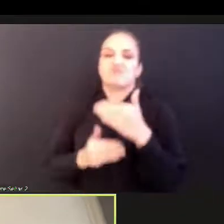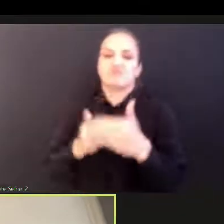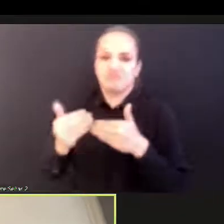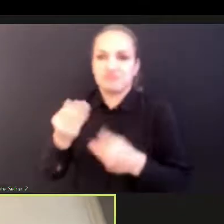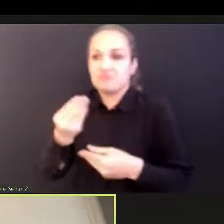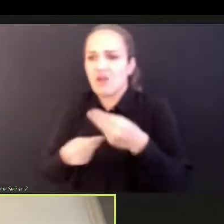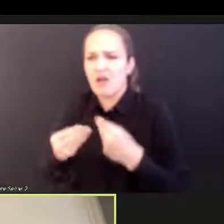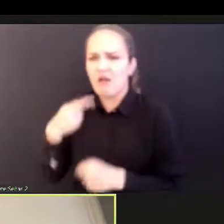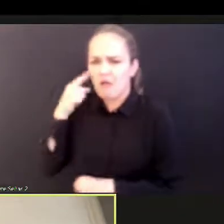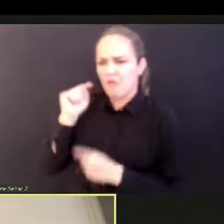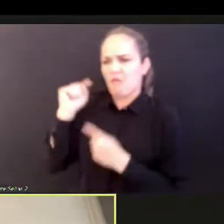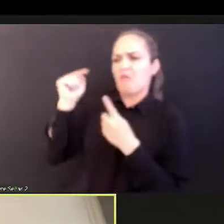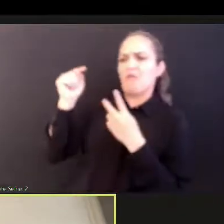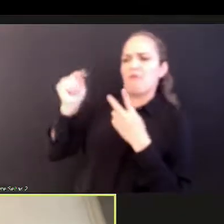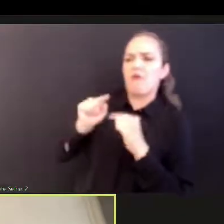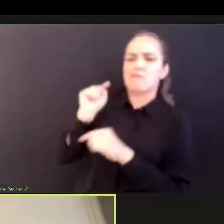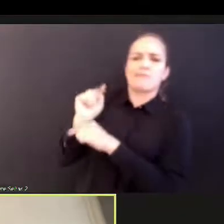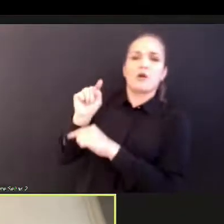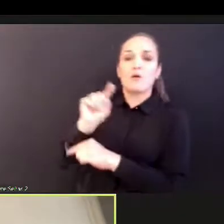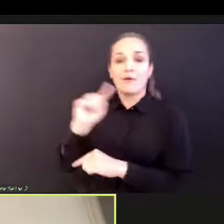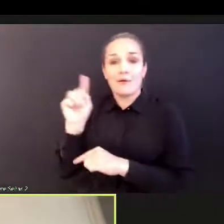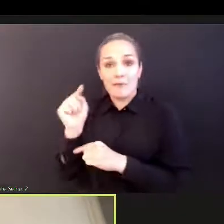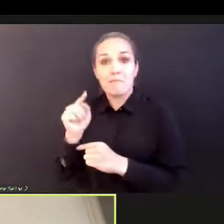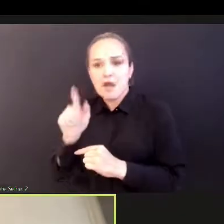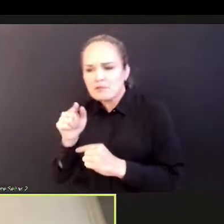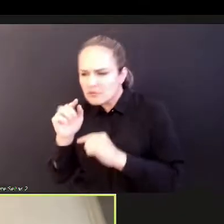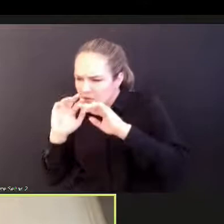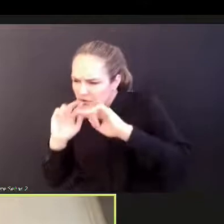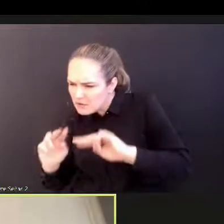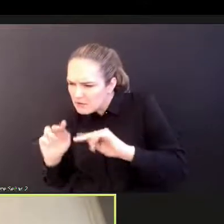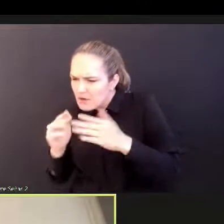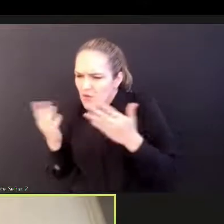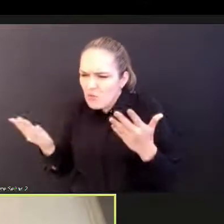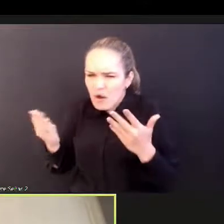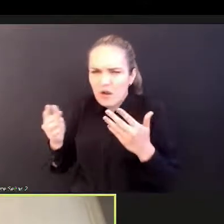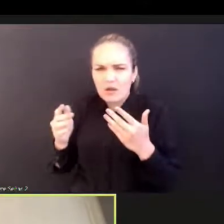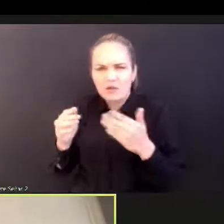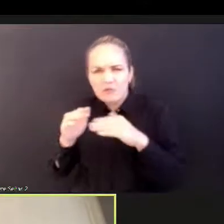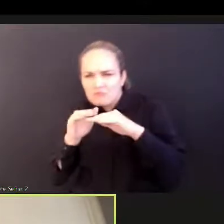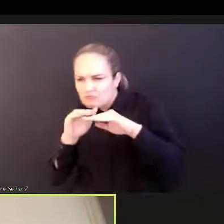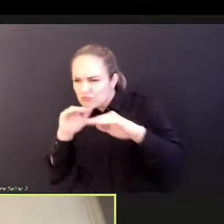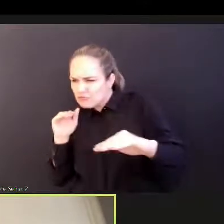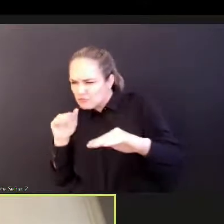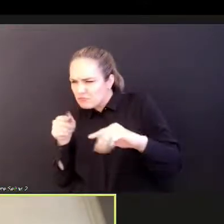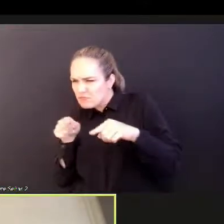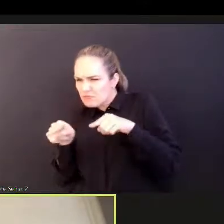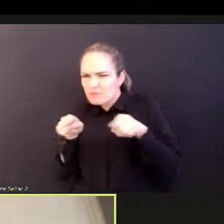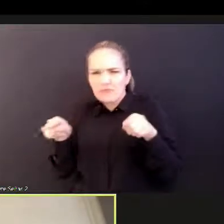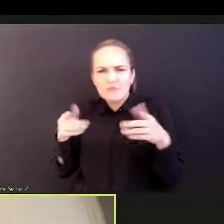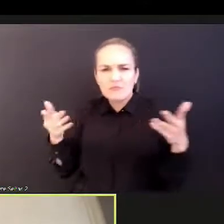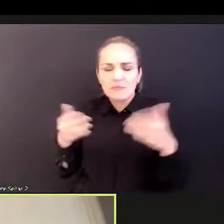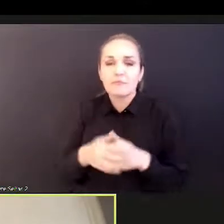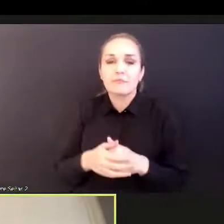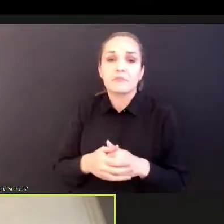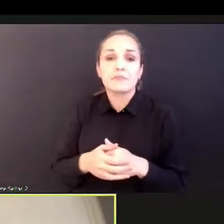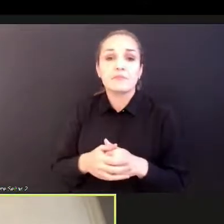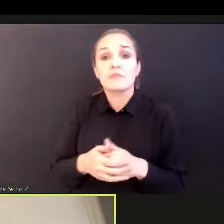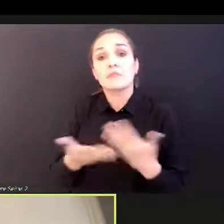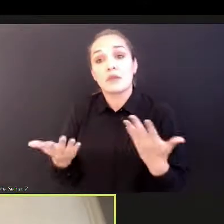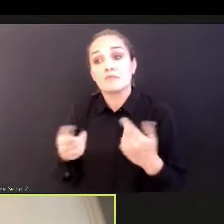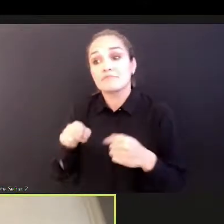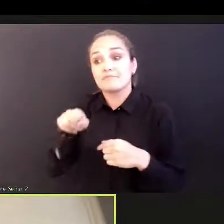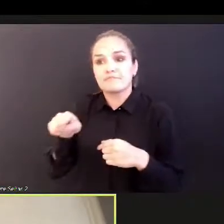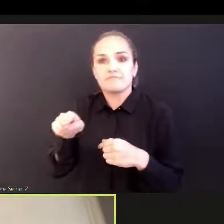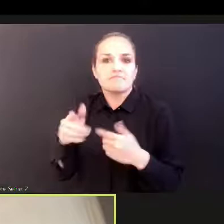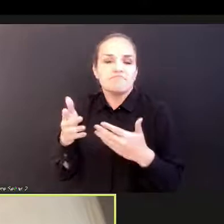these concepts, because just the terminology alone has implications for classification, what you're going to be